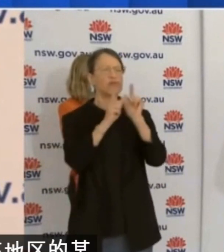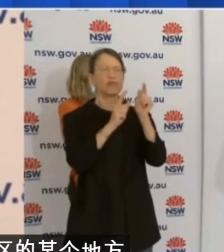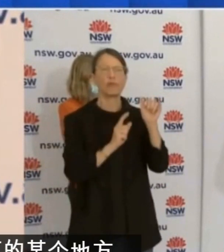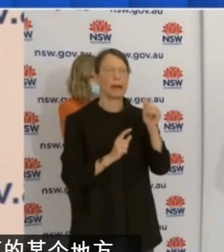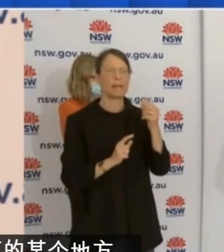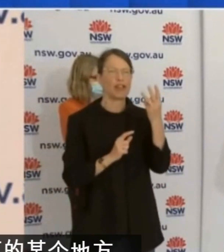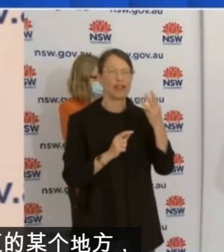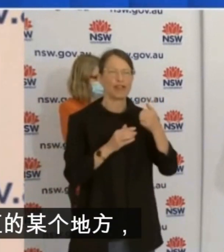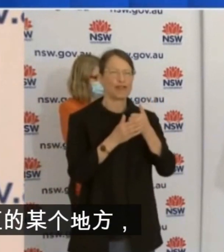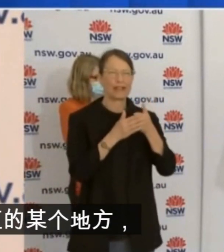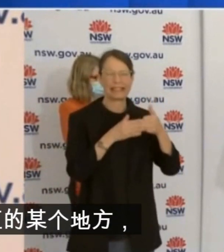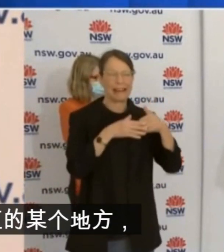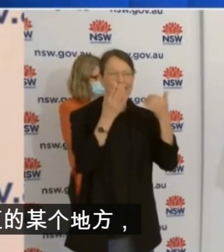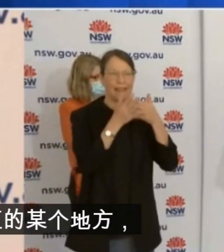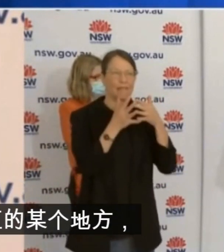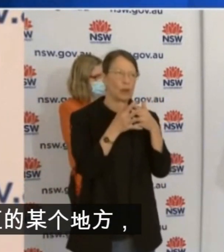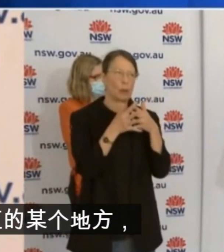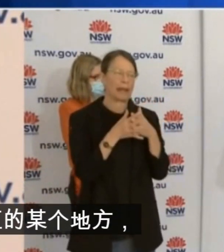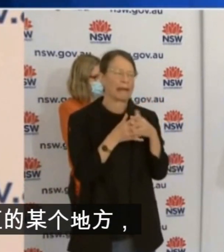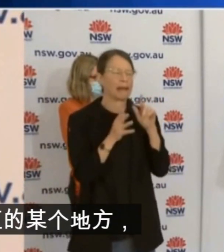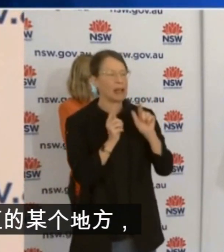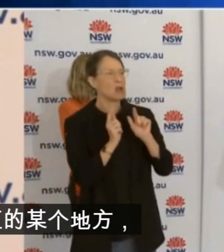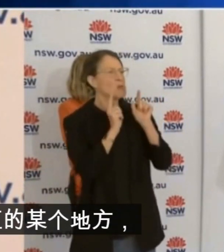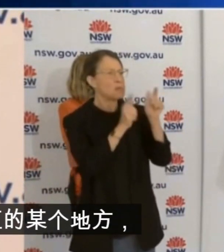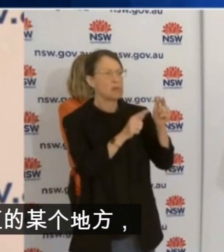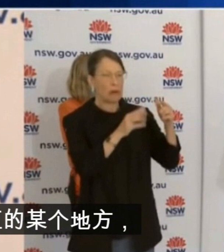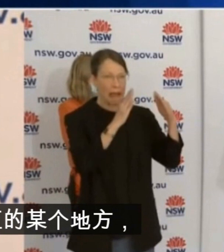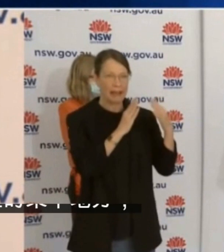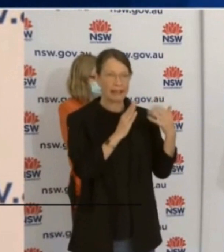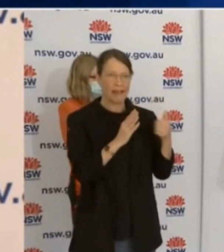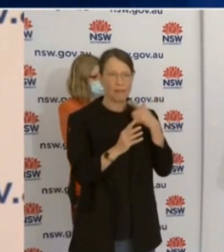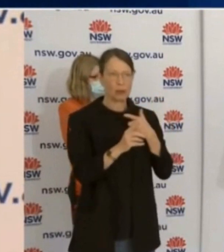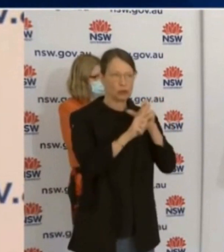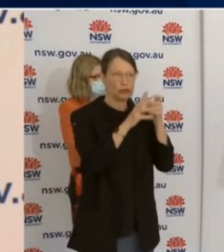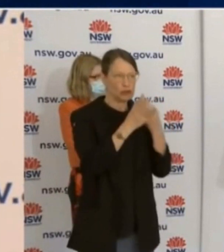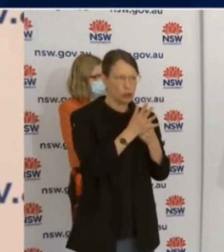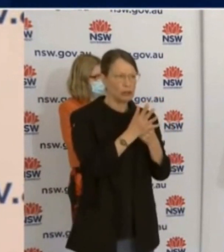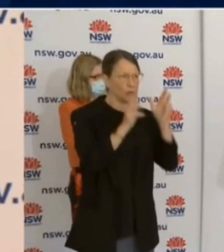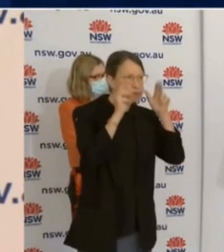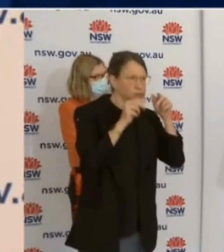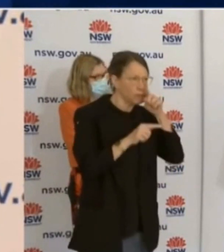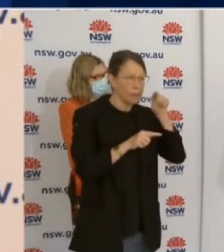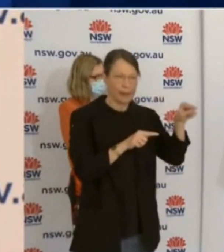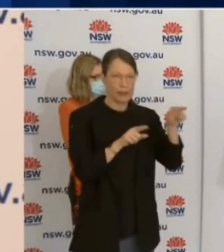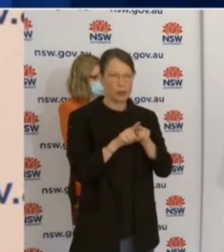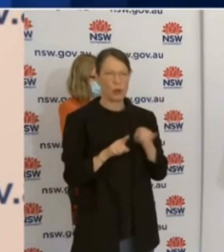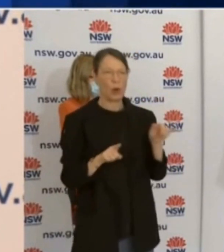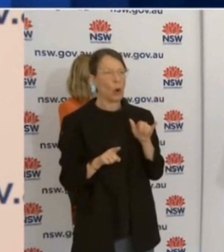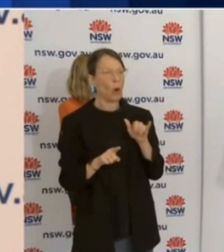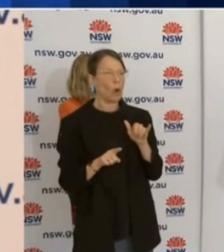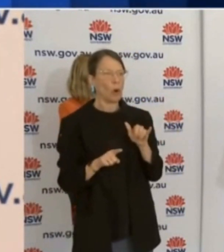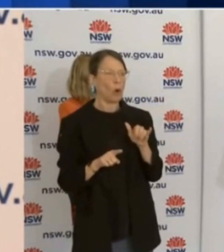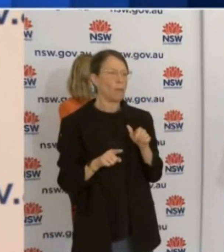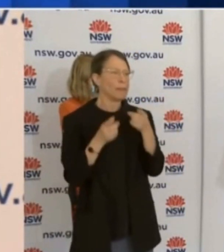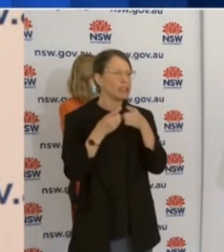week, 5 days a week, if you had and had a house there, if you had, for example, a family split up and